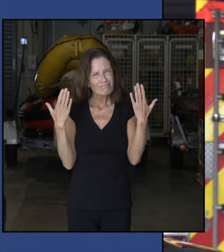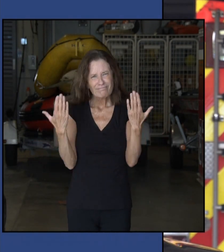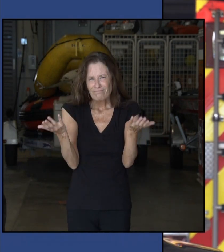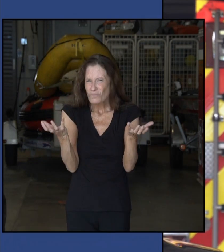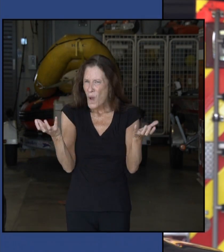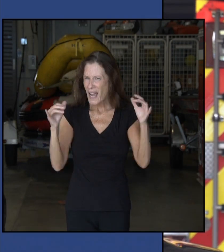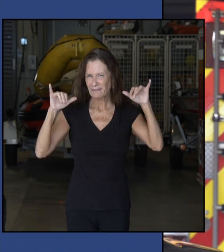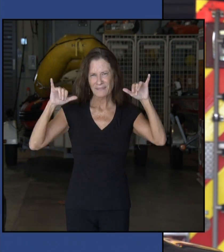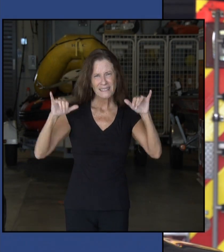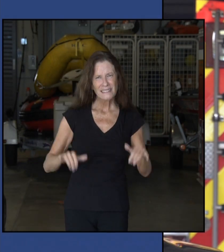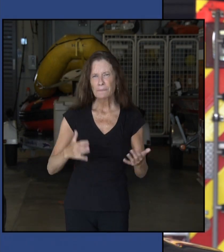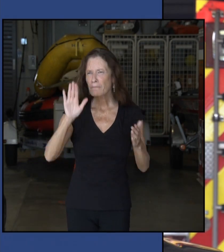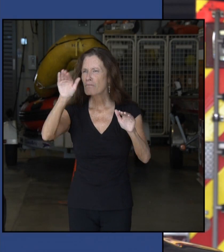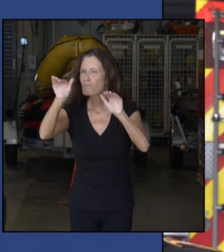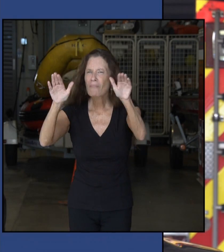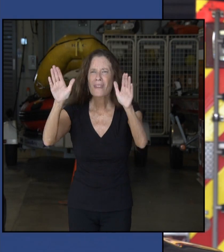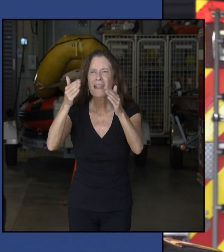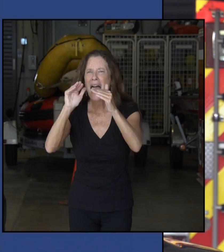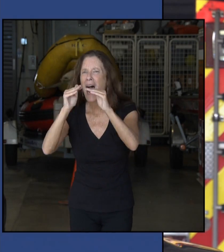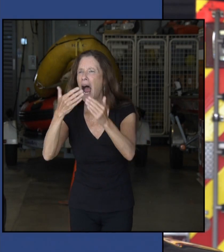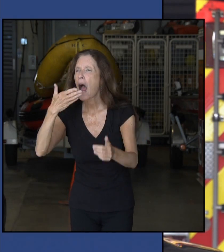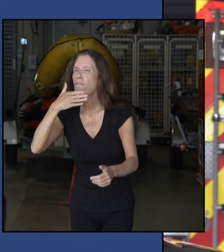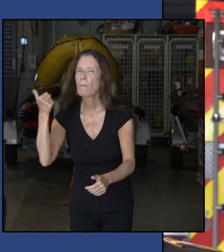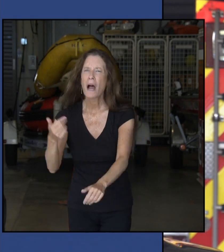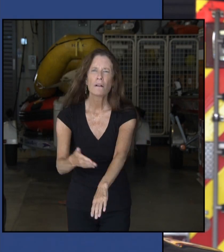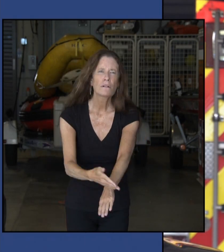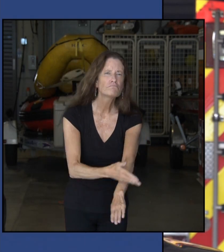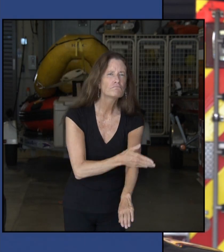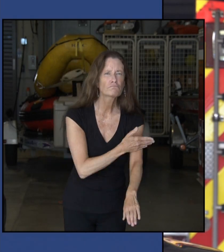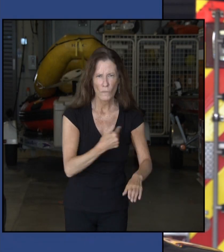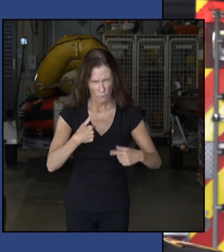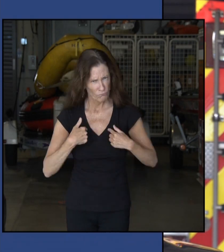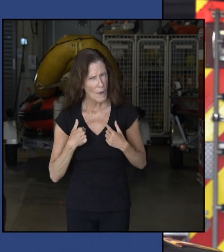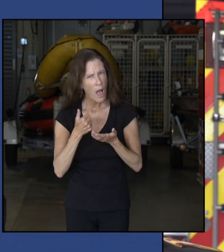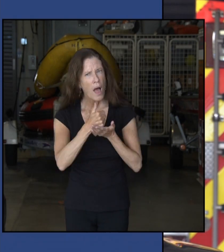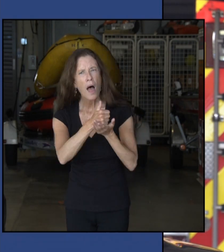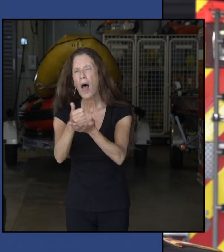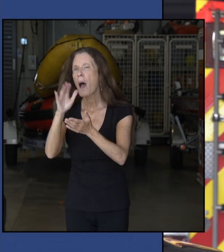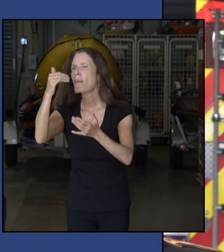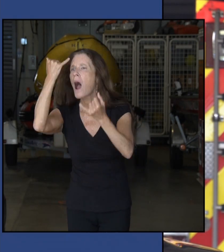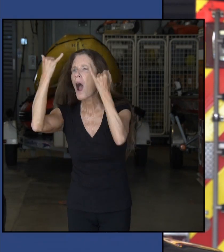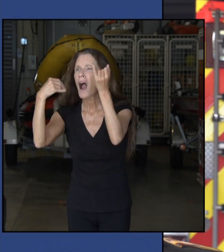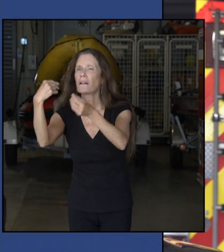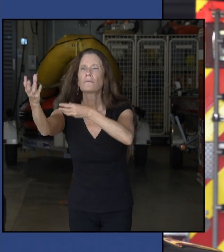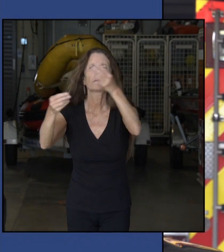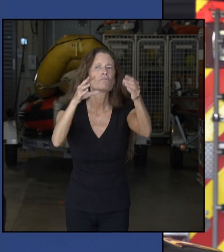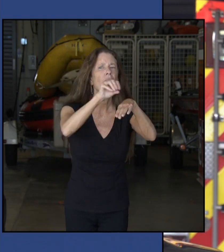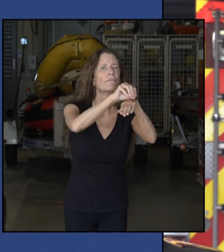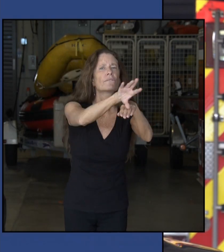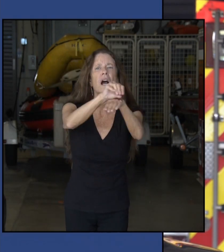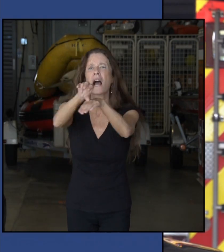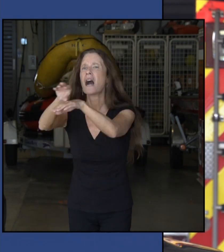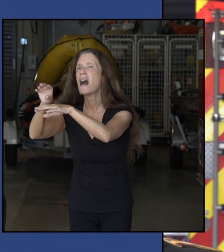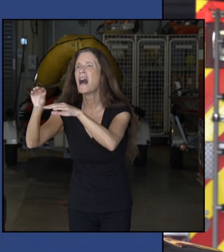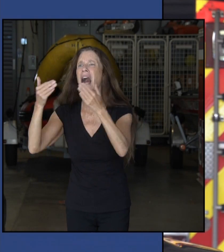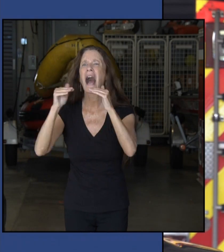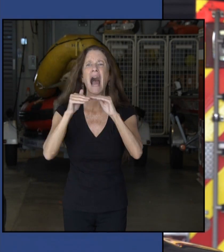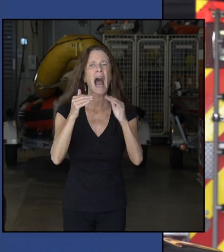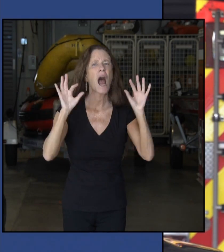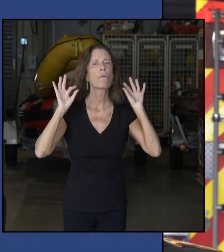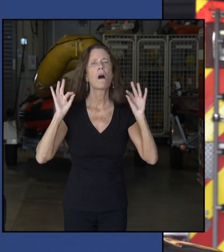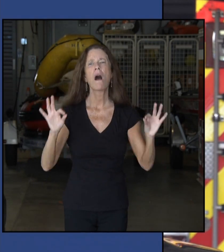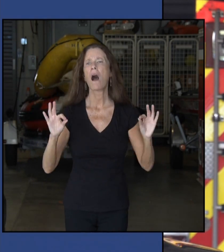guidance, and our assistance. Our approach to calls relating to COVID have been one that is educational. We wish to